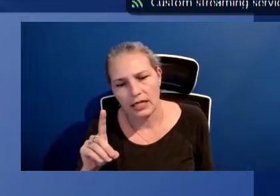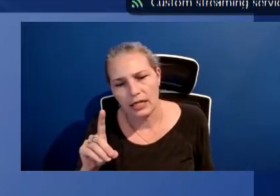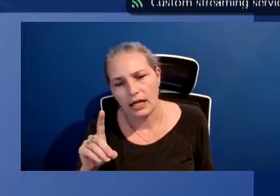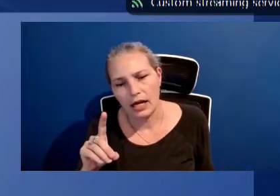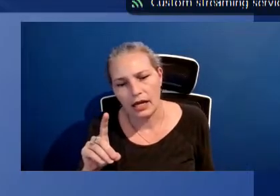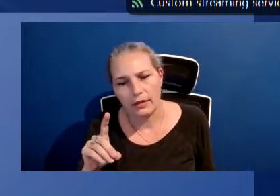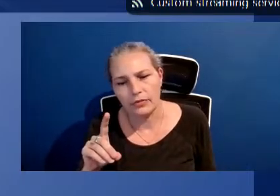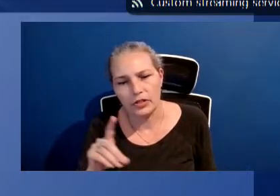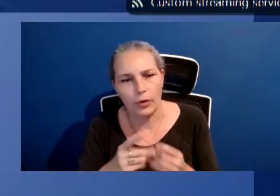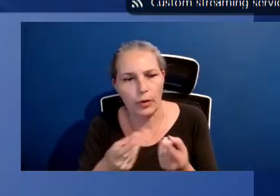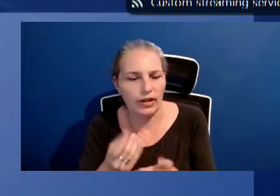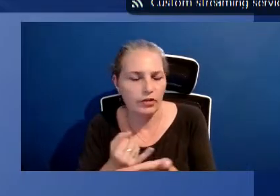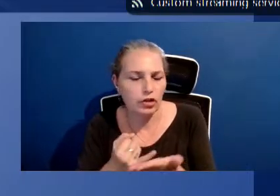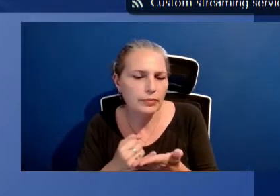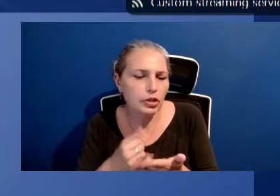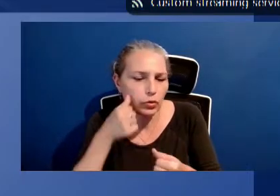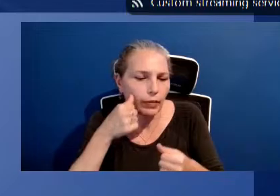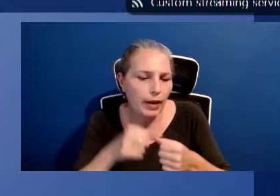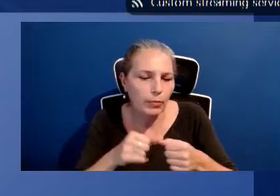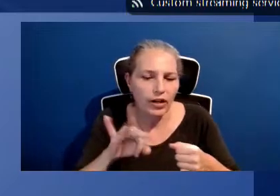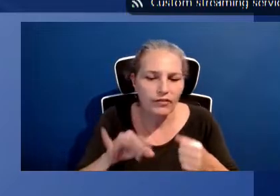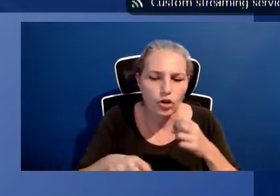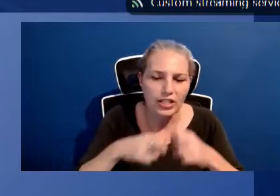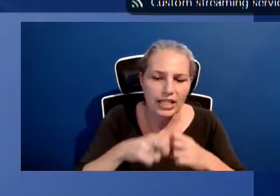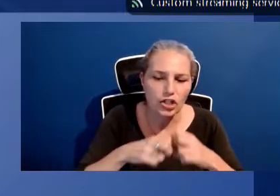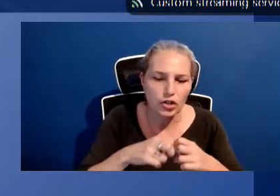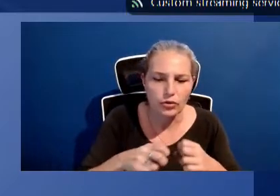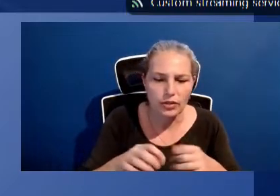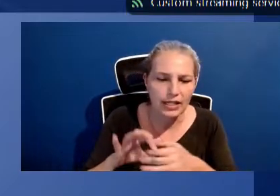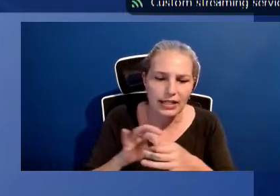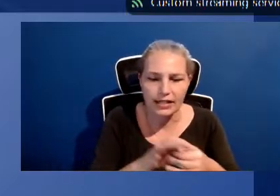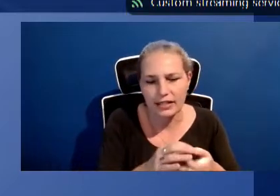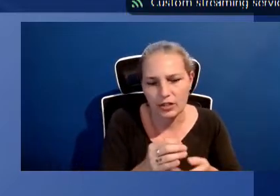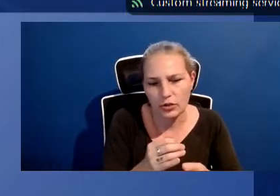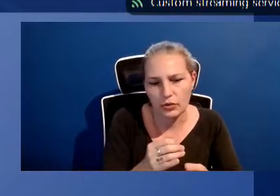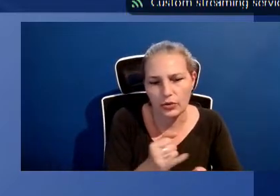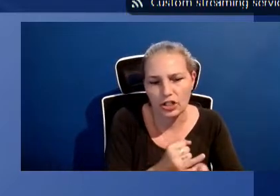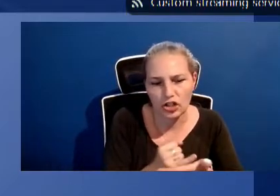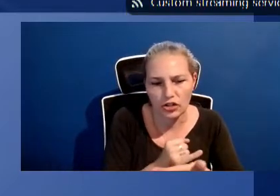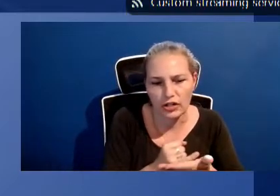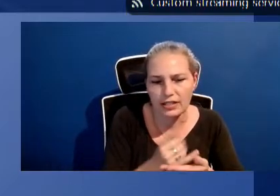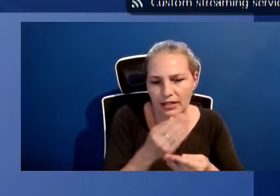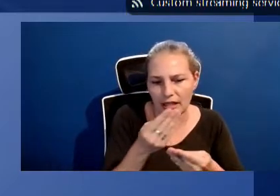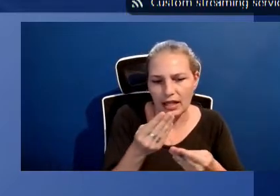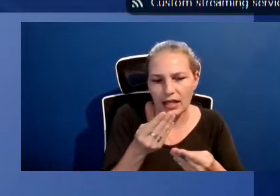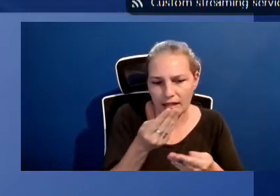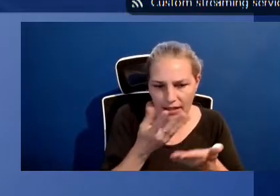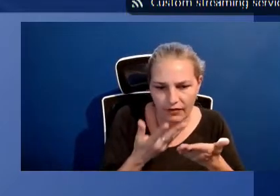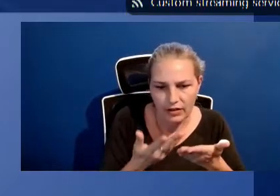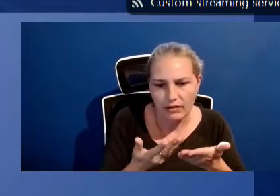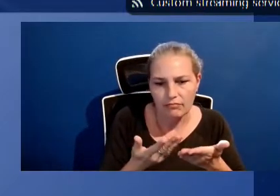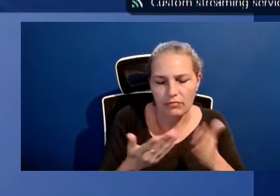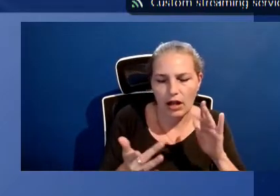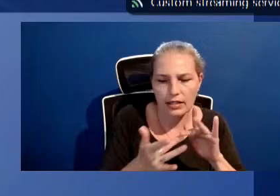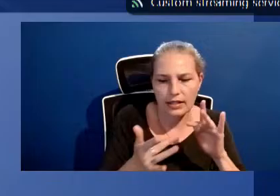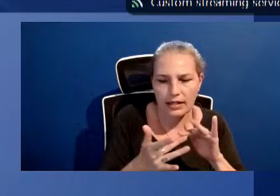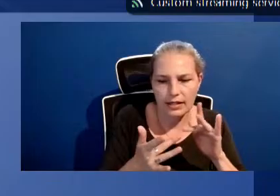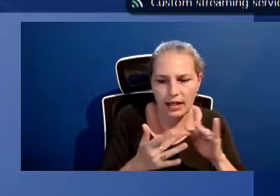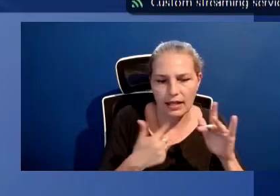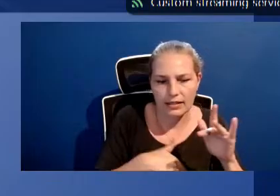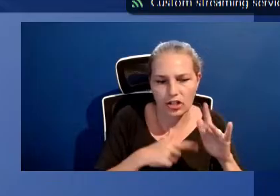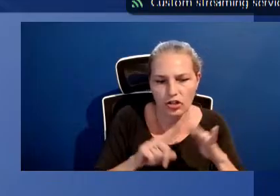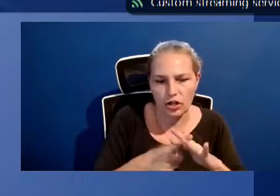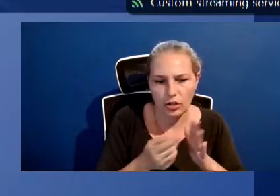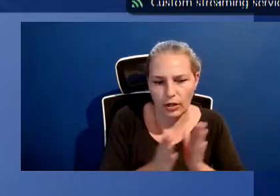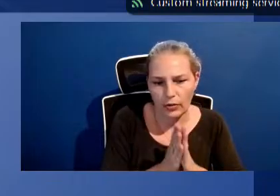everyone a reminder to, if you are having any issues insurance-wise with your insurance company, please give us a call and start the request for assistance process